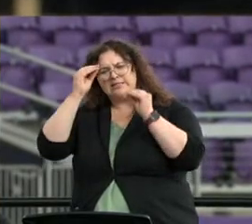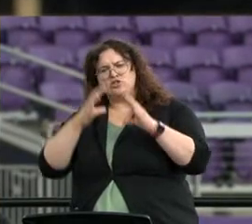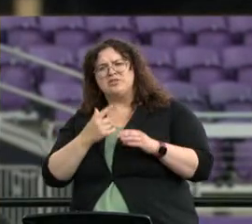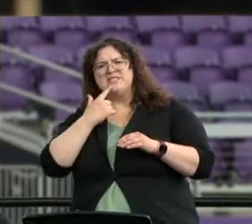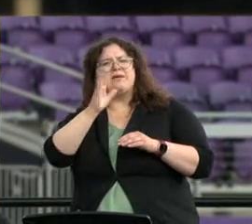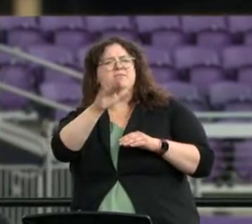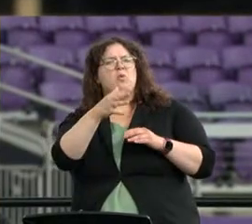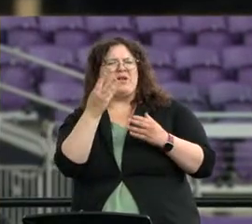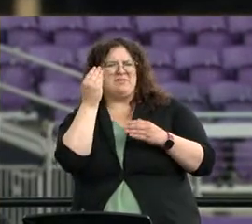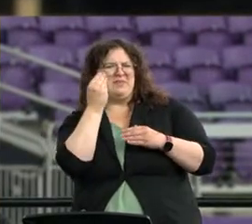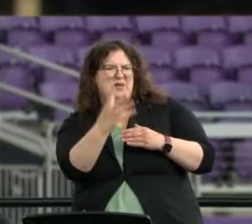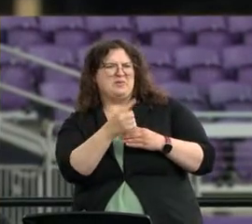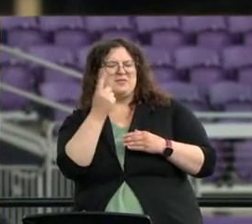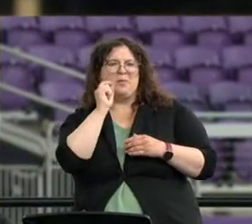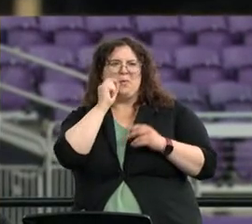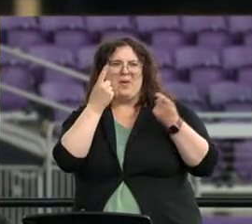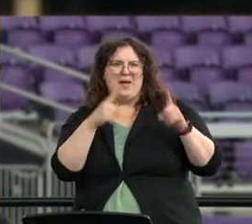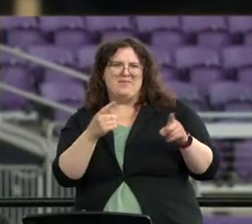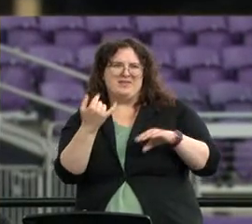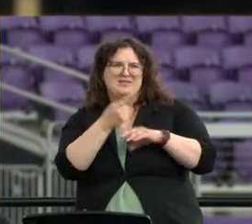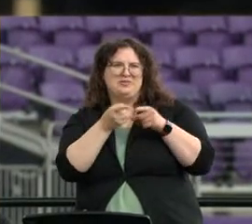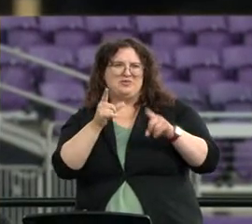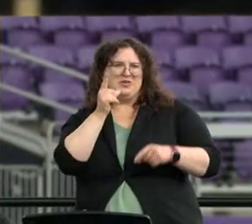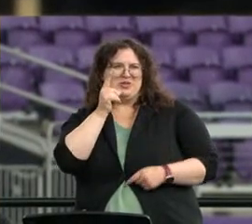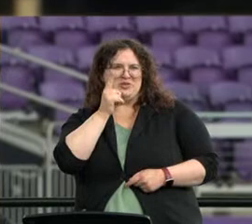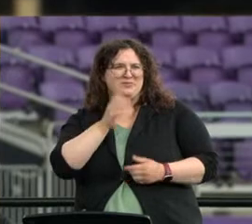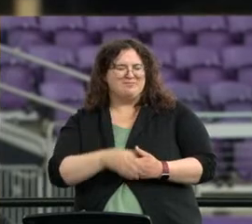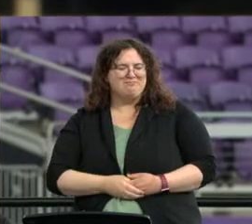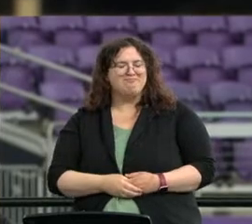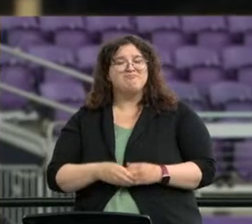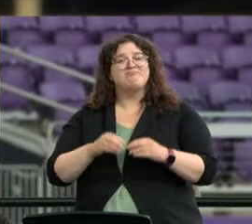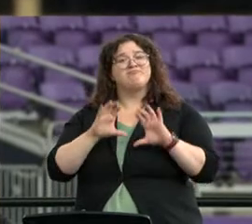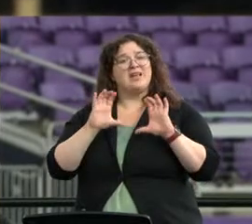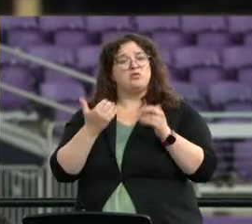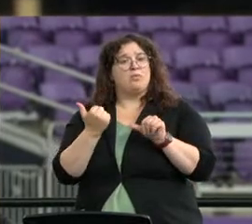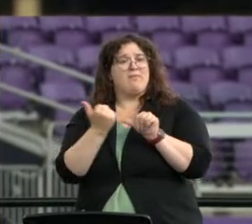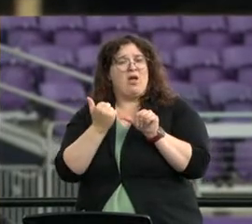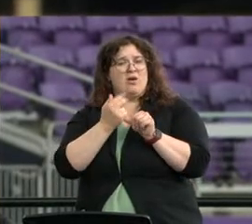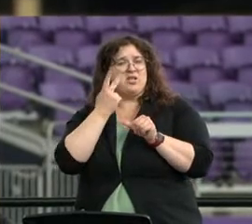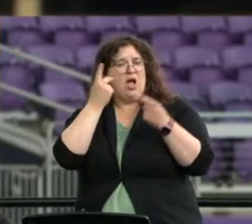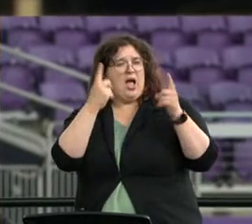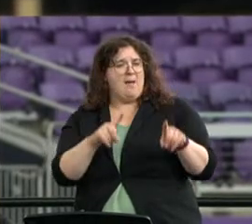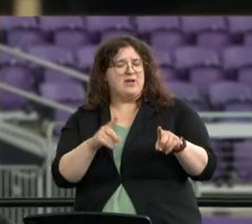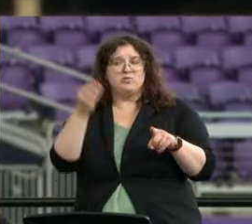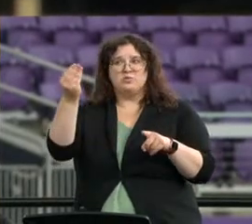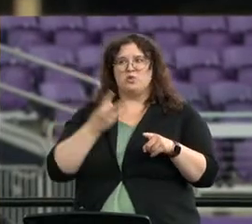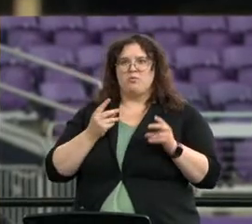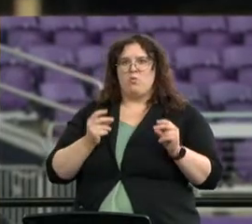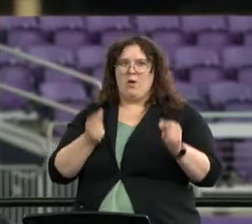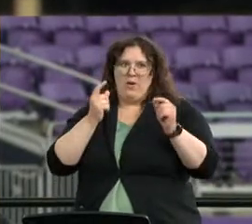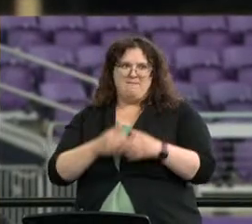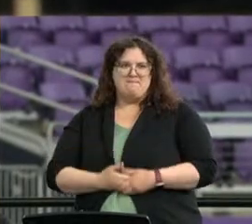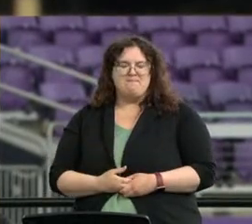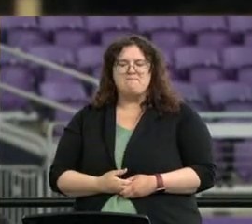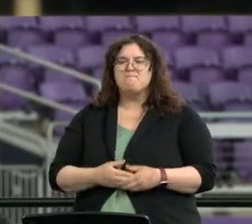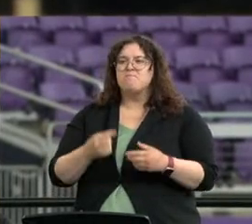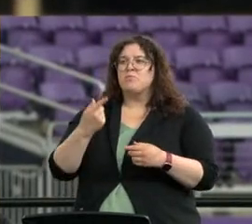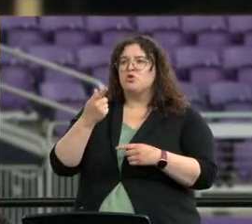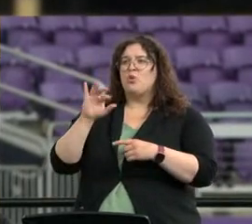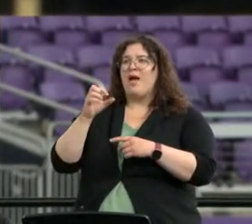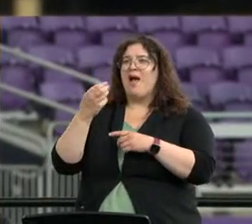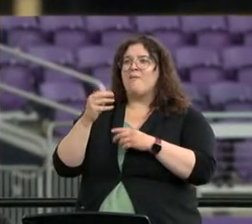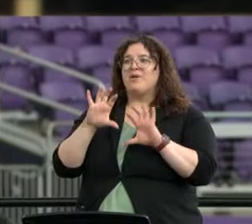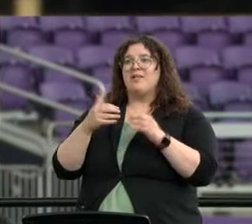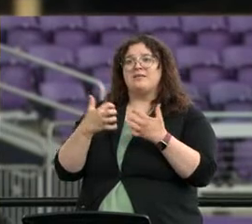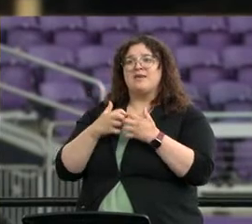wanted to pass along something neat that happened during lunch today. A classroom parasite happened and made sure to tell me right away. One of Graham's classmates